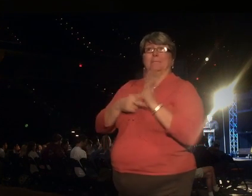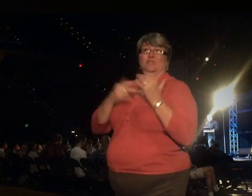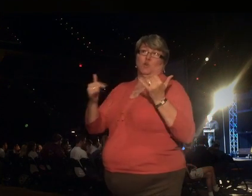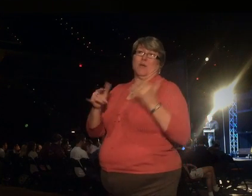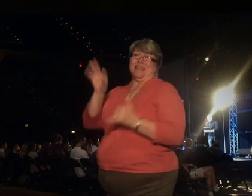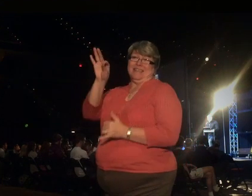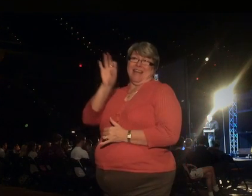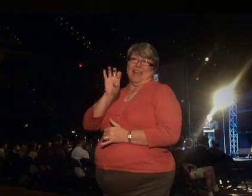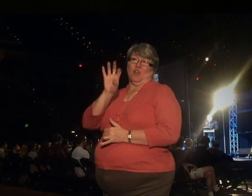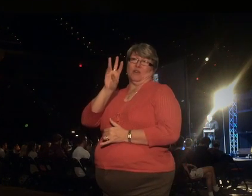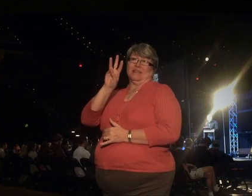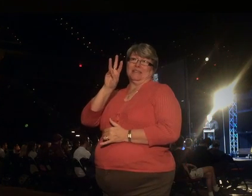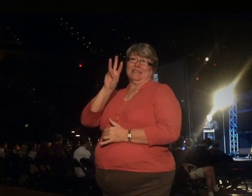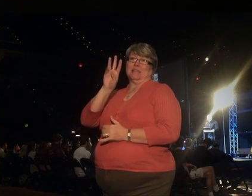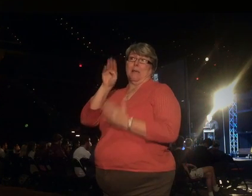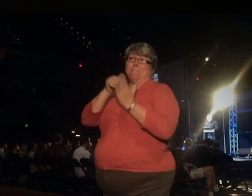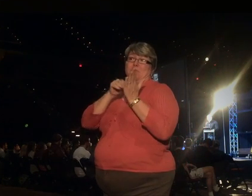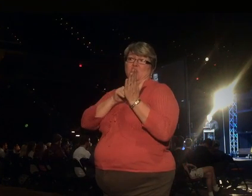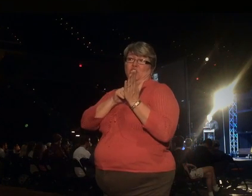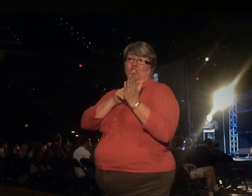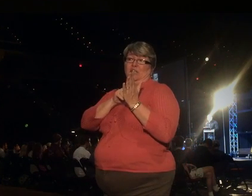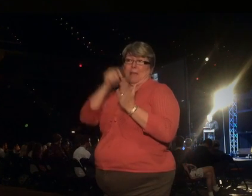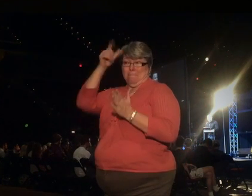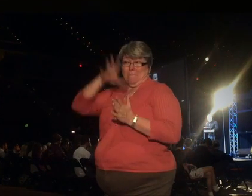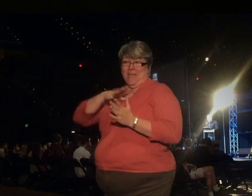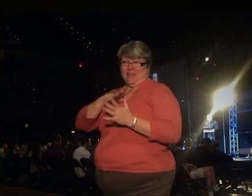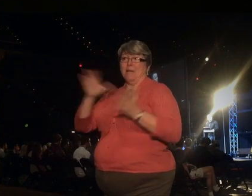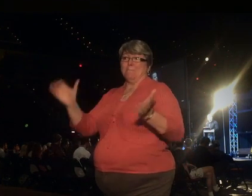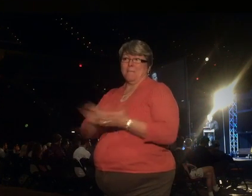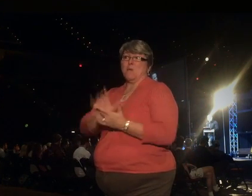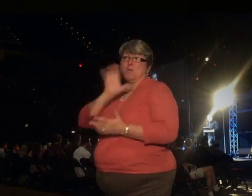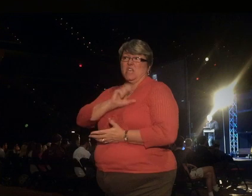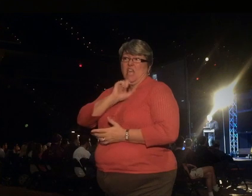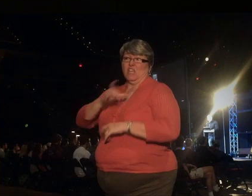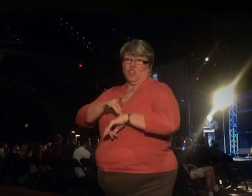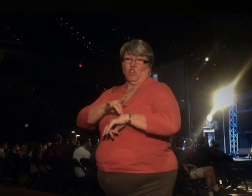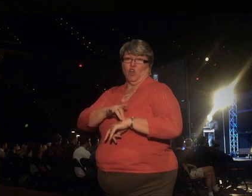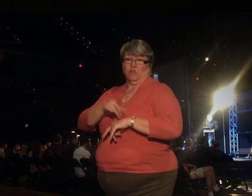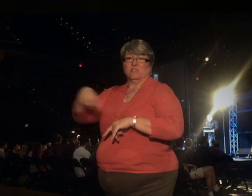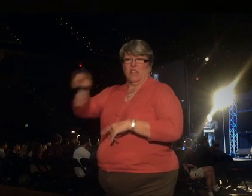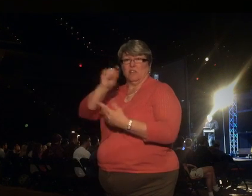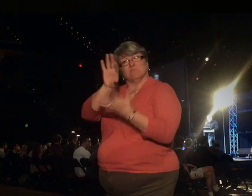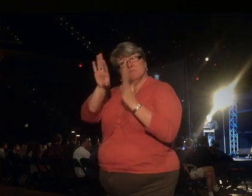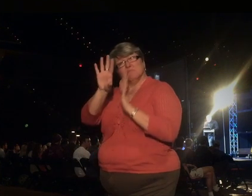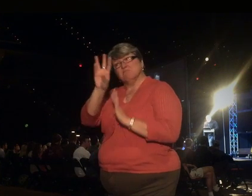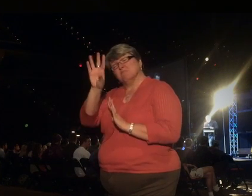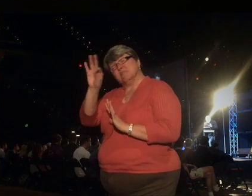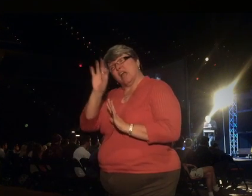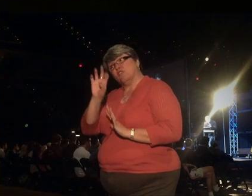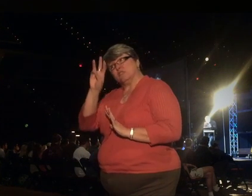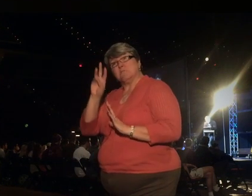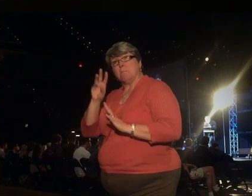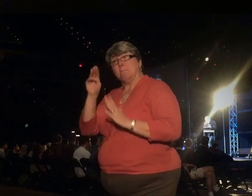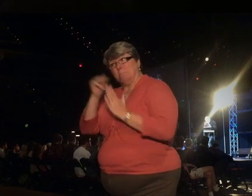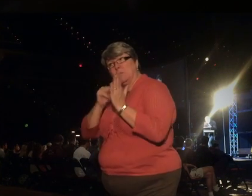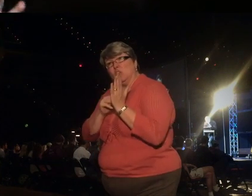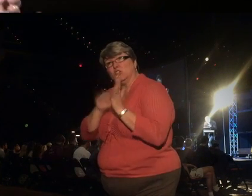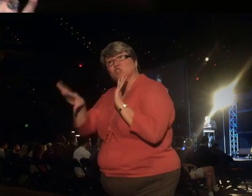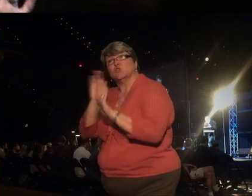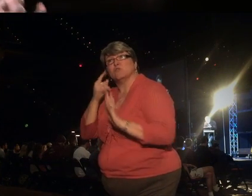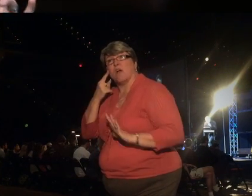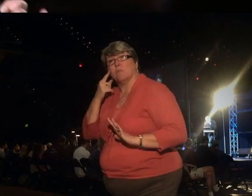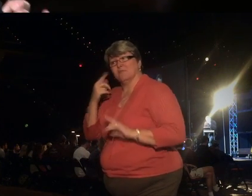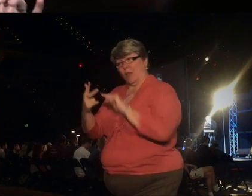million men of marrying age on the planet. 906 million that you have to choose from, right? If you take the three characteristics that we